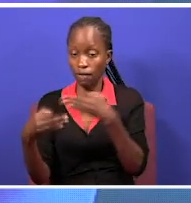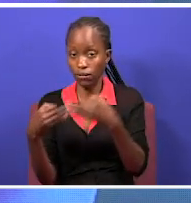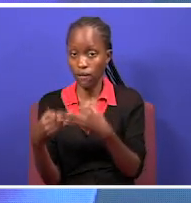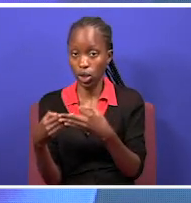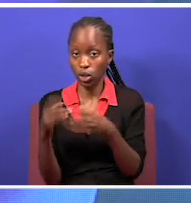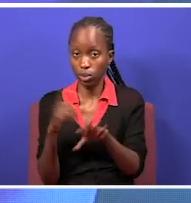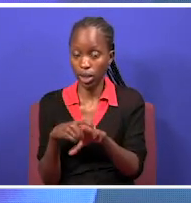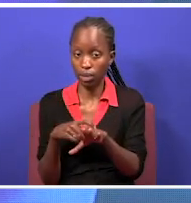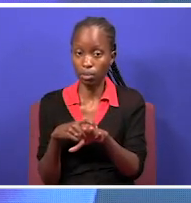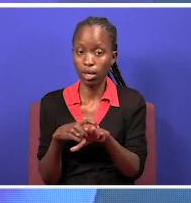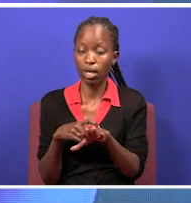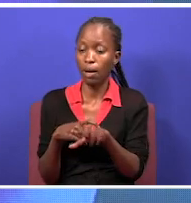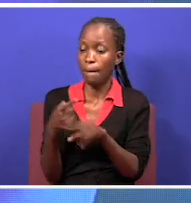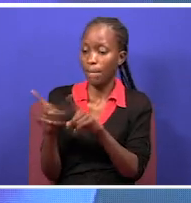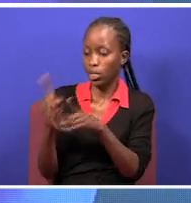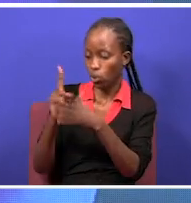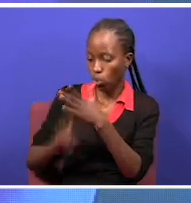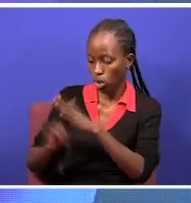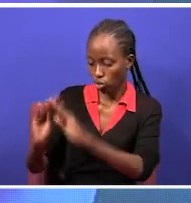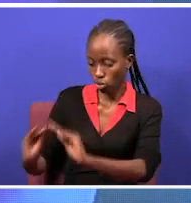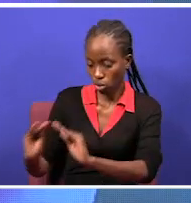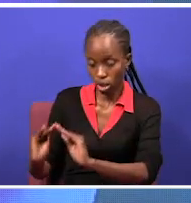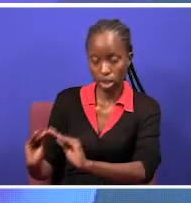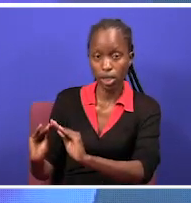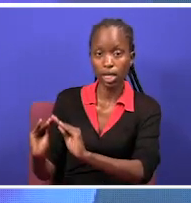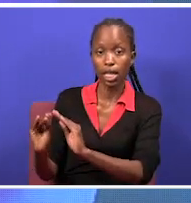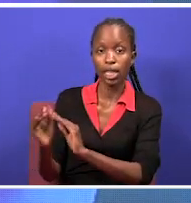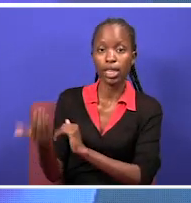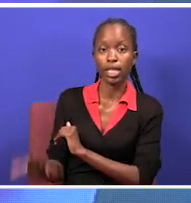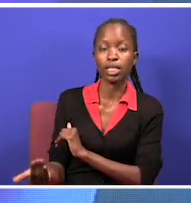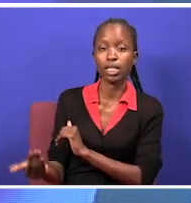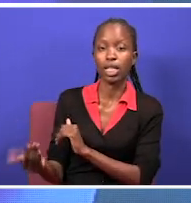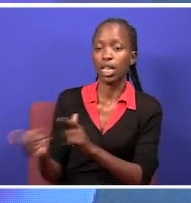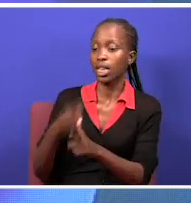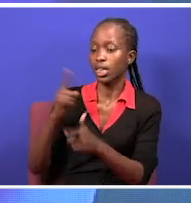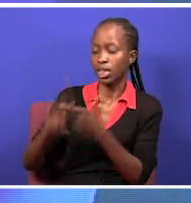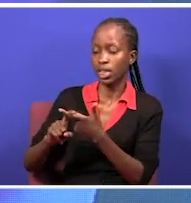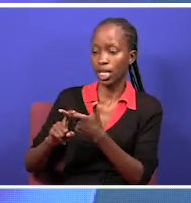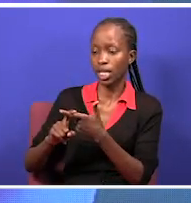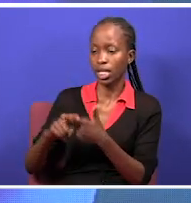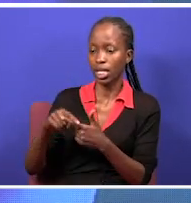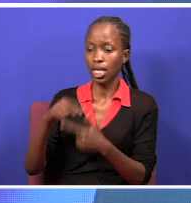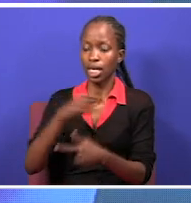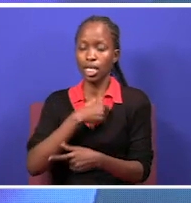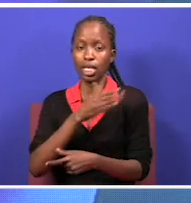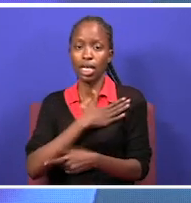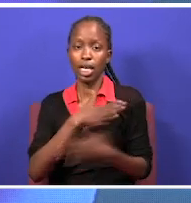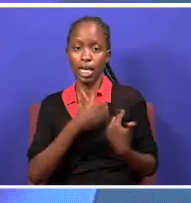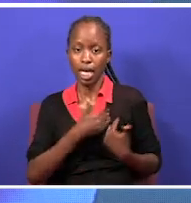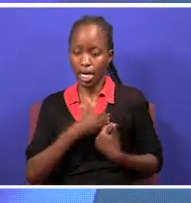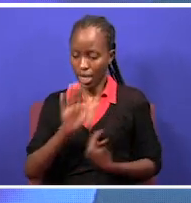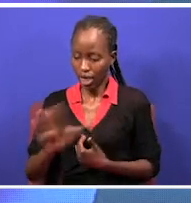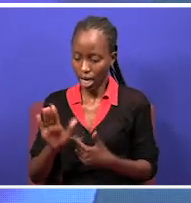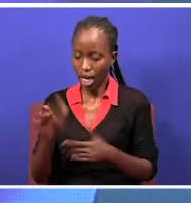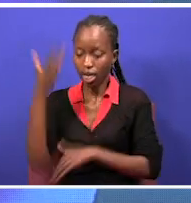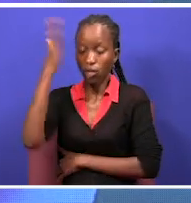devotions, the seed of God's word is already planted in their hearts. And in God's own